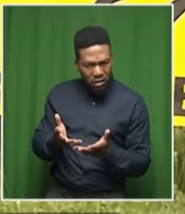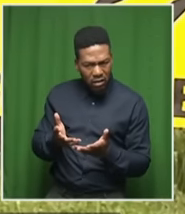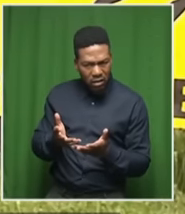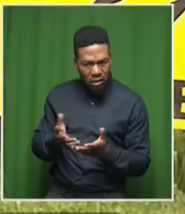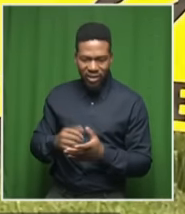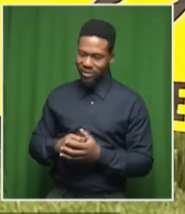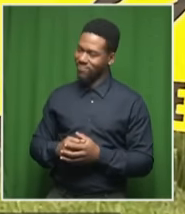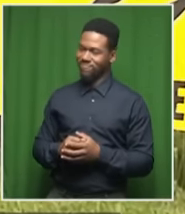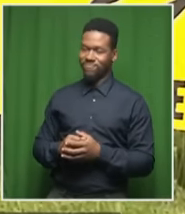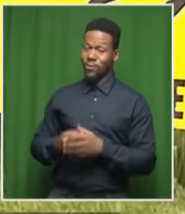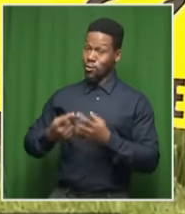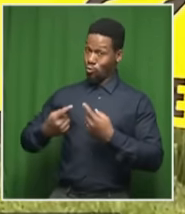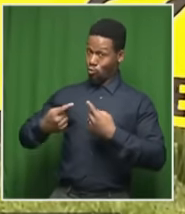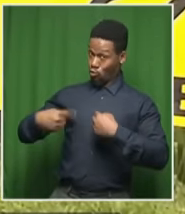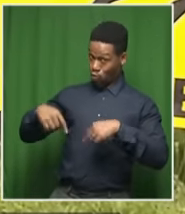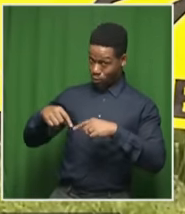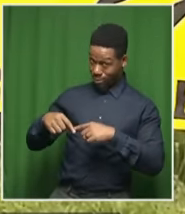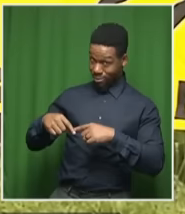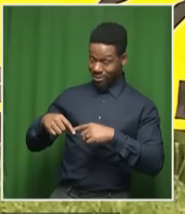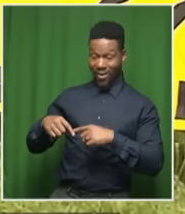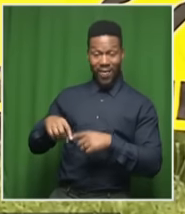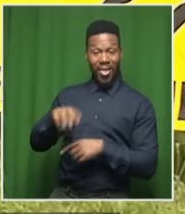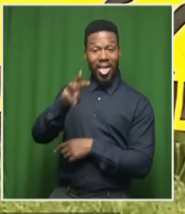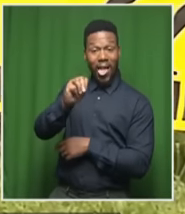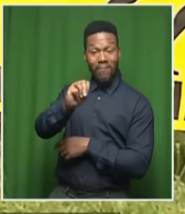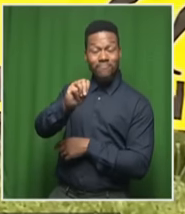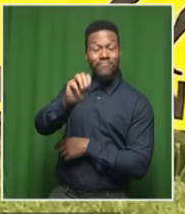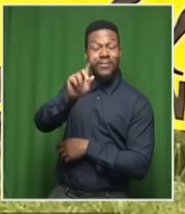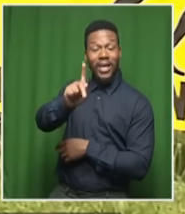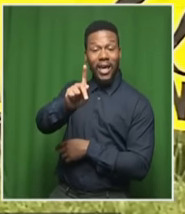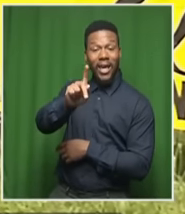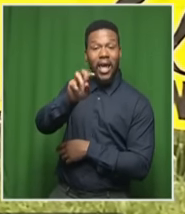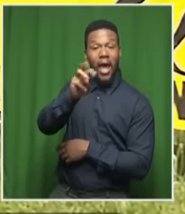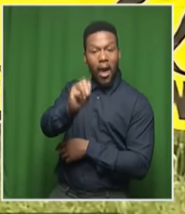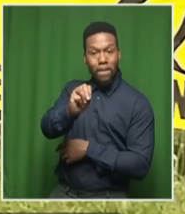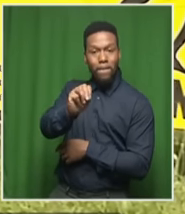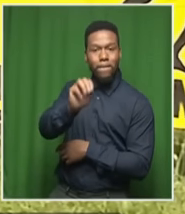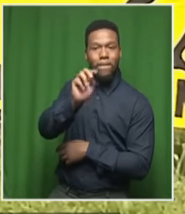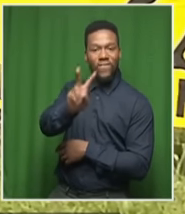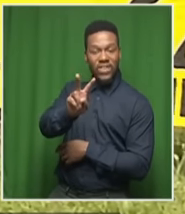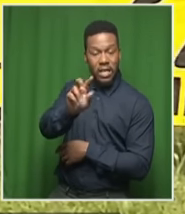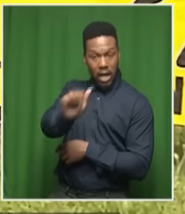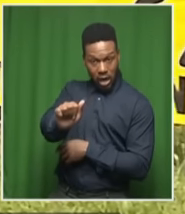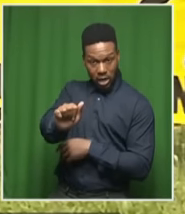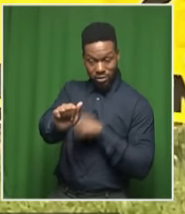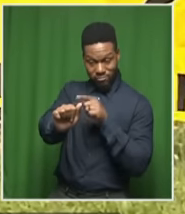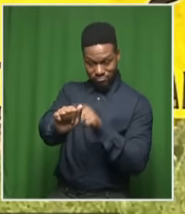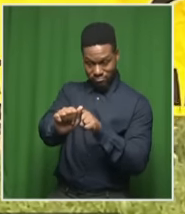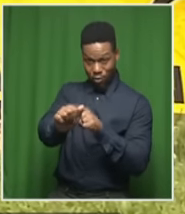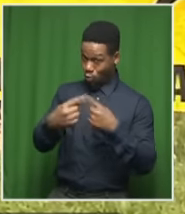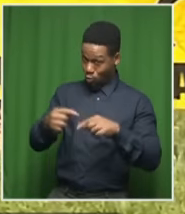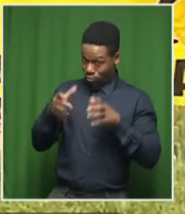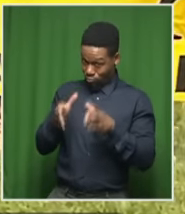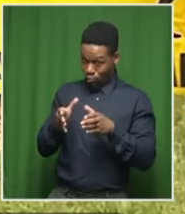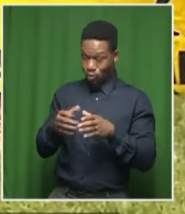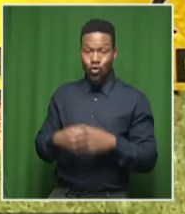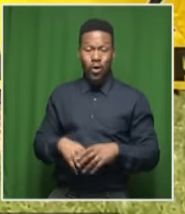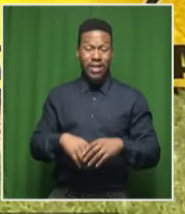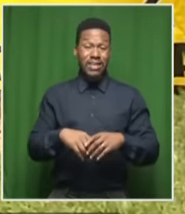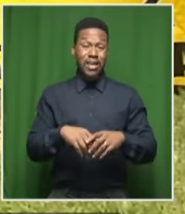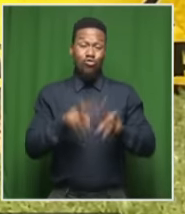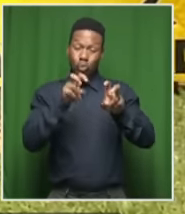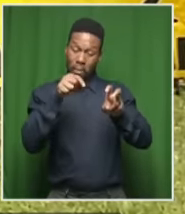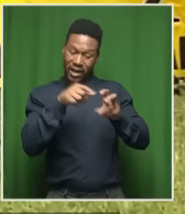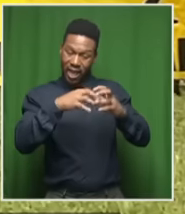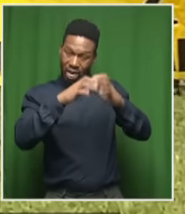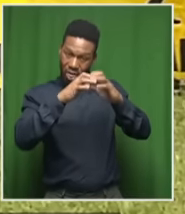MKMVA. Let us put it very clear. When you know the issue of disbandment, it's a very, very serious issue, because of when